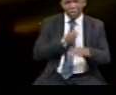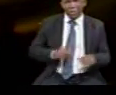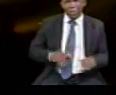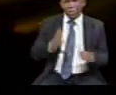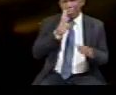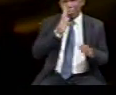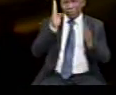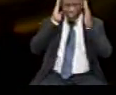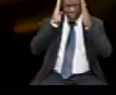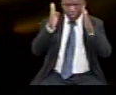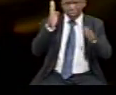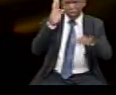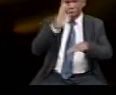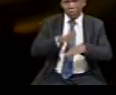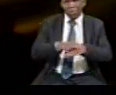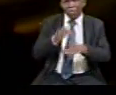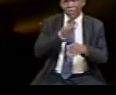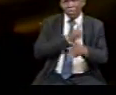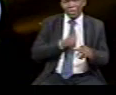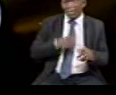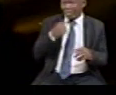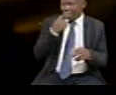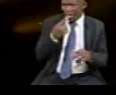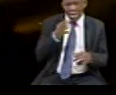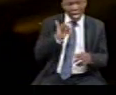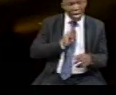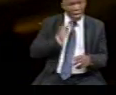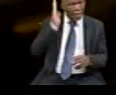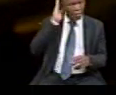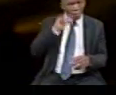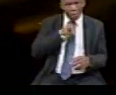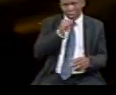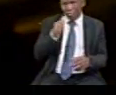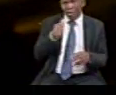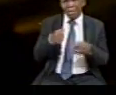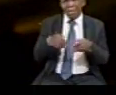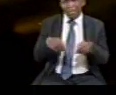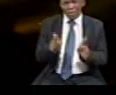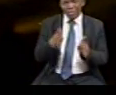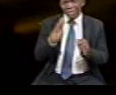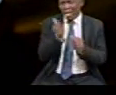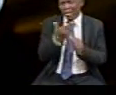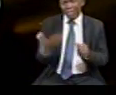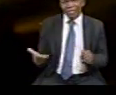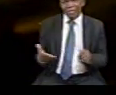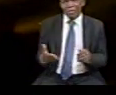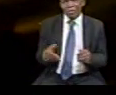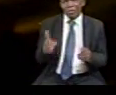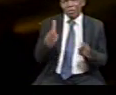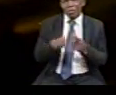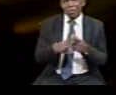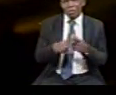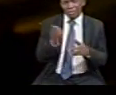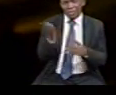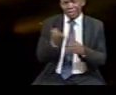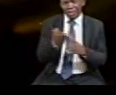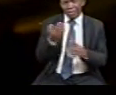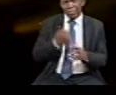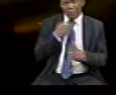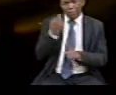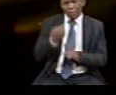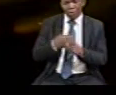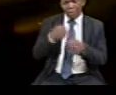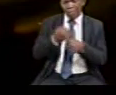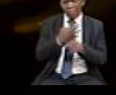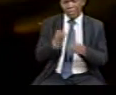say, "Lord, I'm not going to allow anything. I'm not going to be like Lord's wife. I'm not going to allow anything to deprive me of making